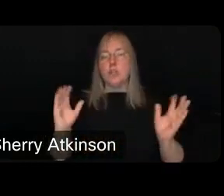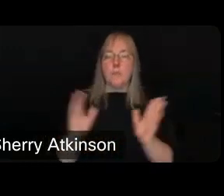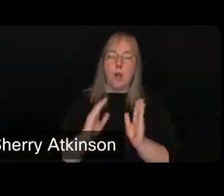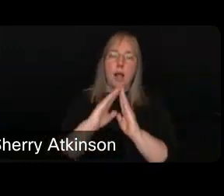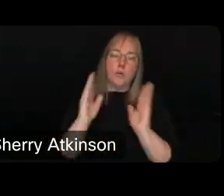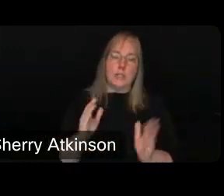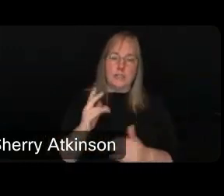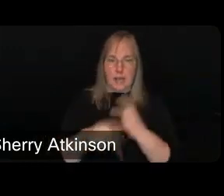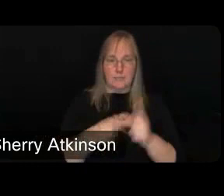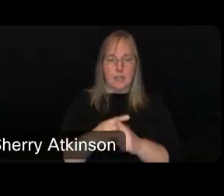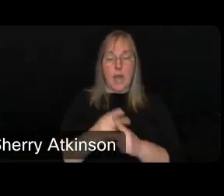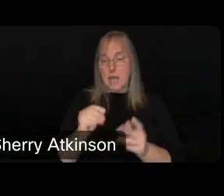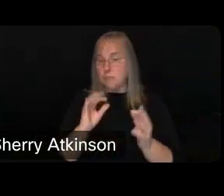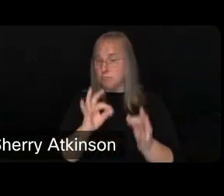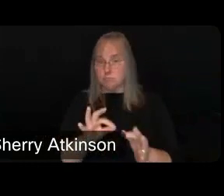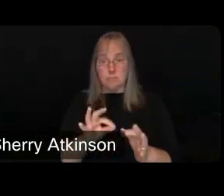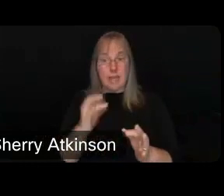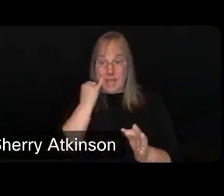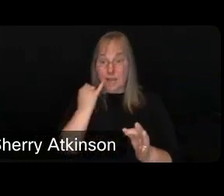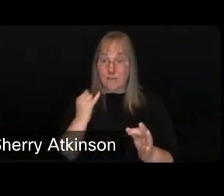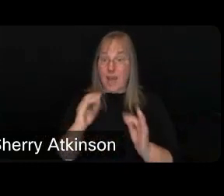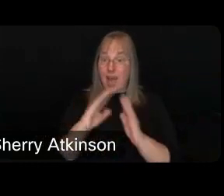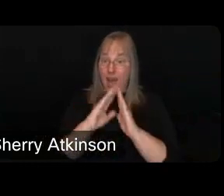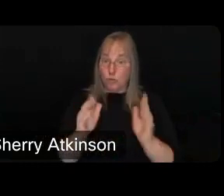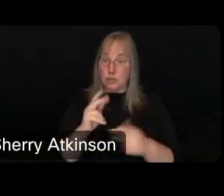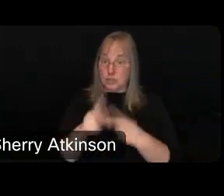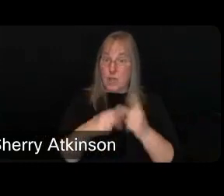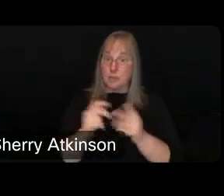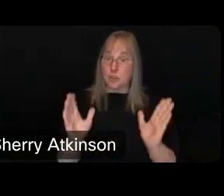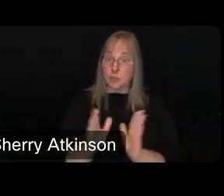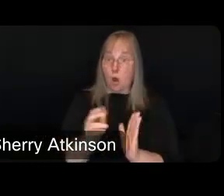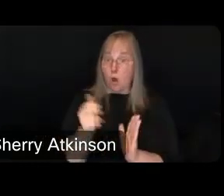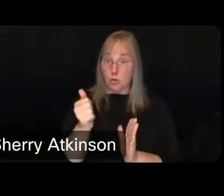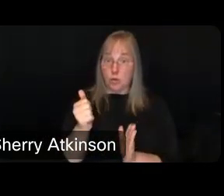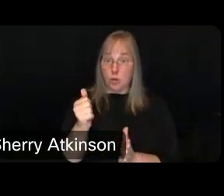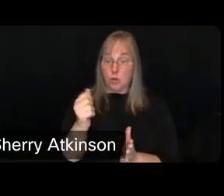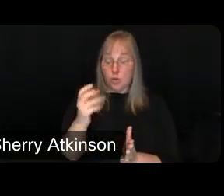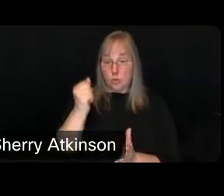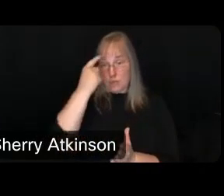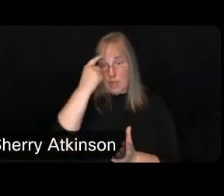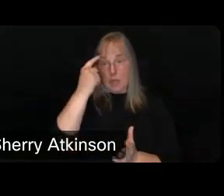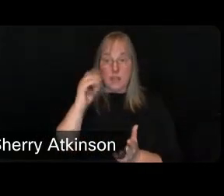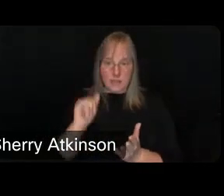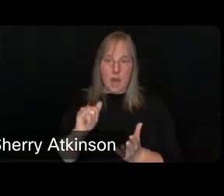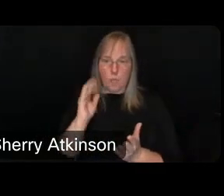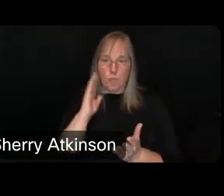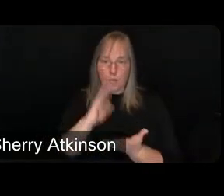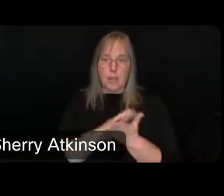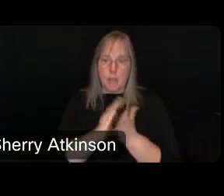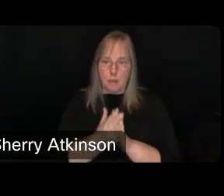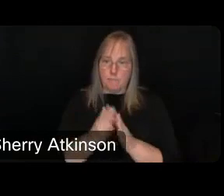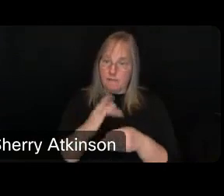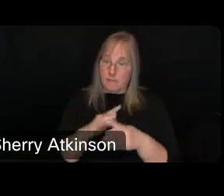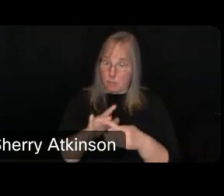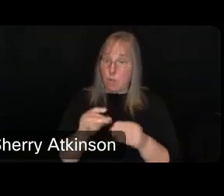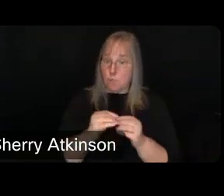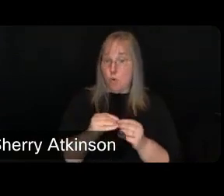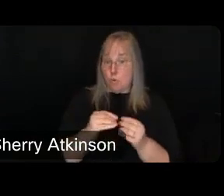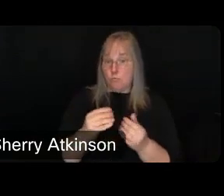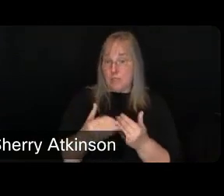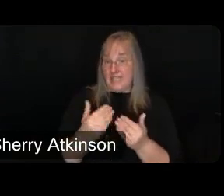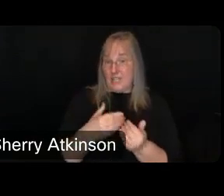if these housing types are smaller, you would think that they would also then be available at a more affordable price point to